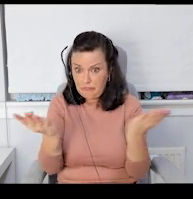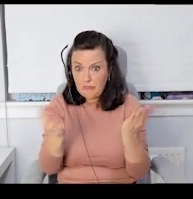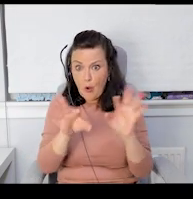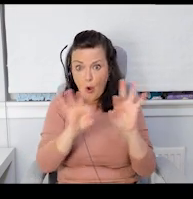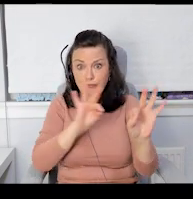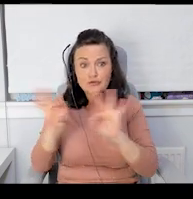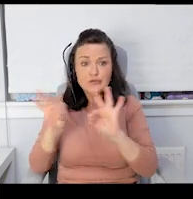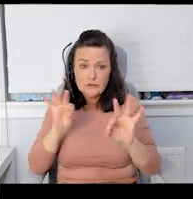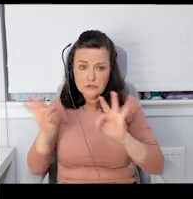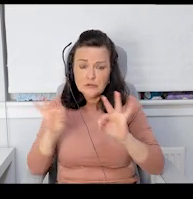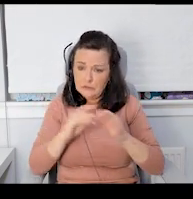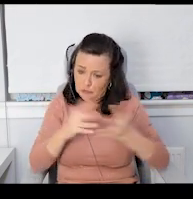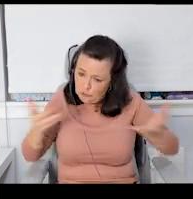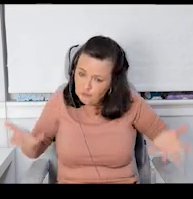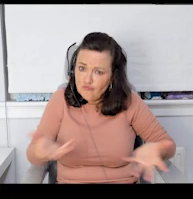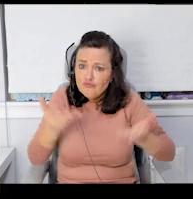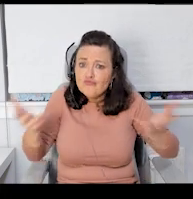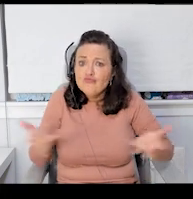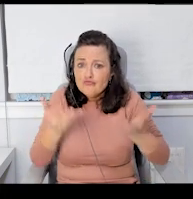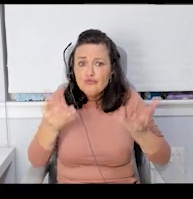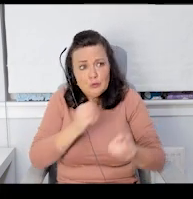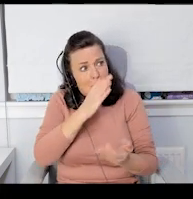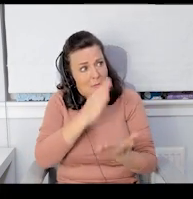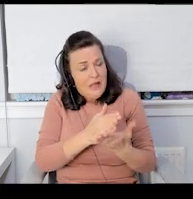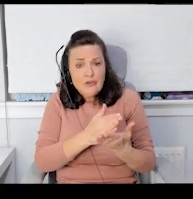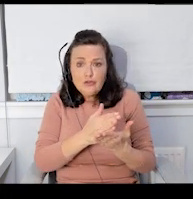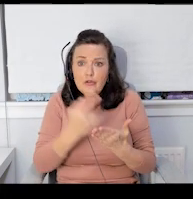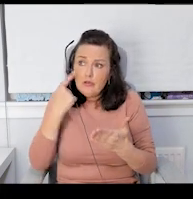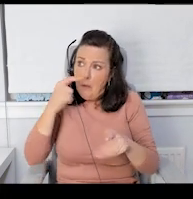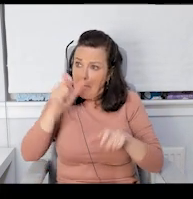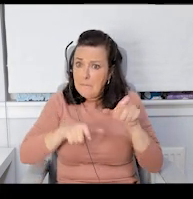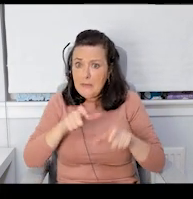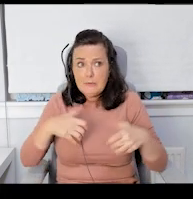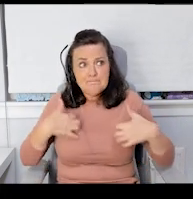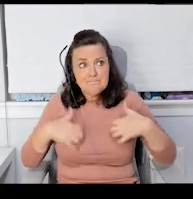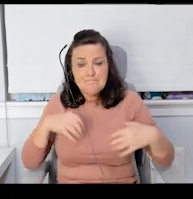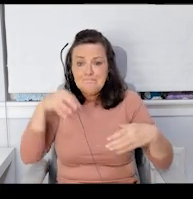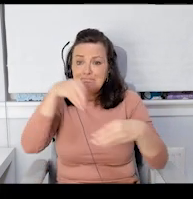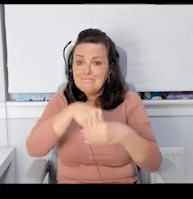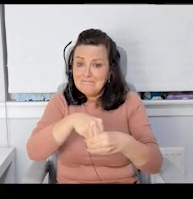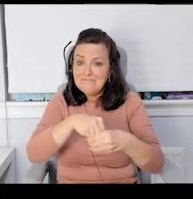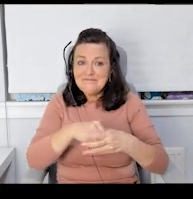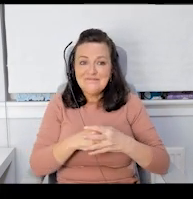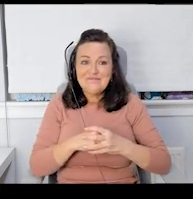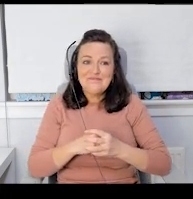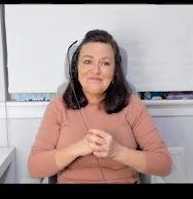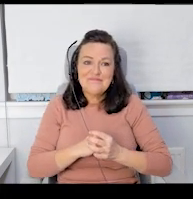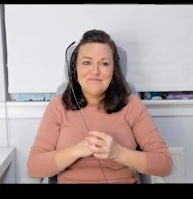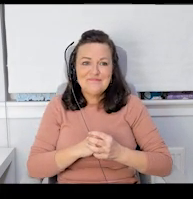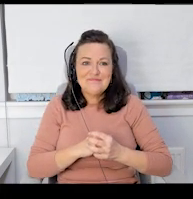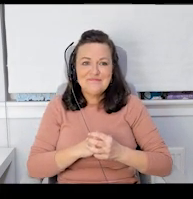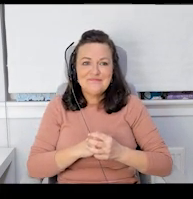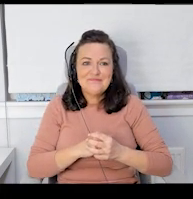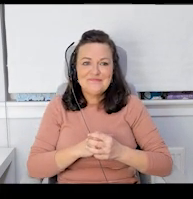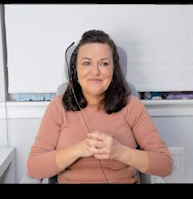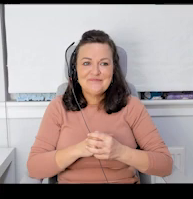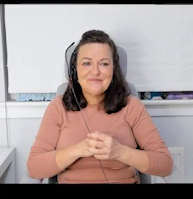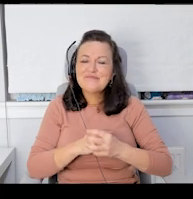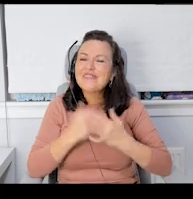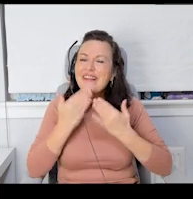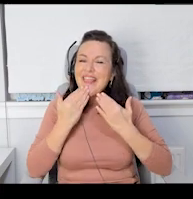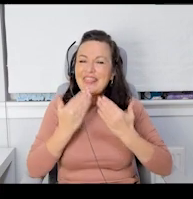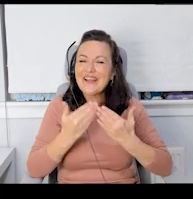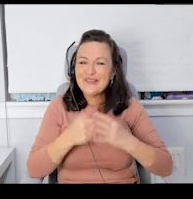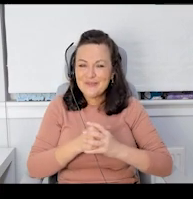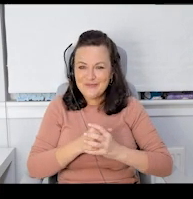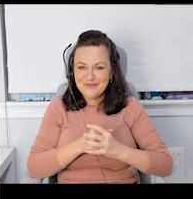provide it. But similarly, we're really kind of broadcasting it as far as possible any chance we get. Fantastic. No, absolutely right, Eileen. That's great.